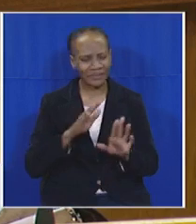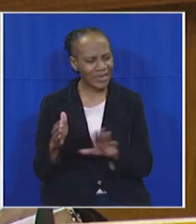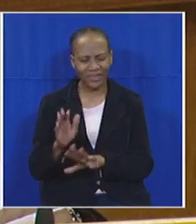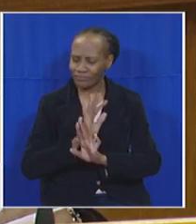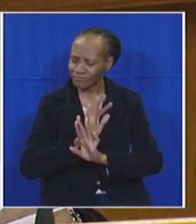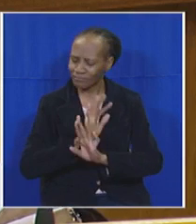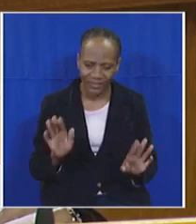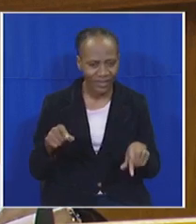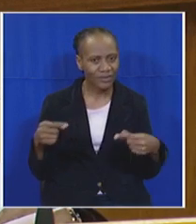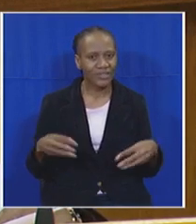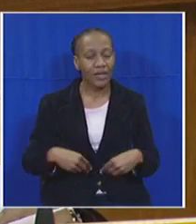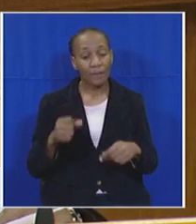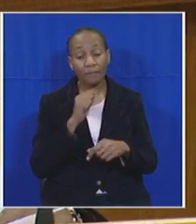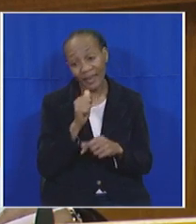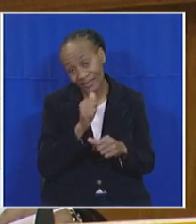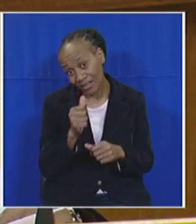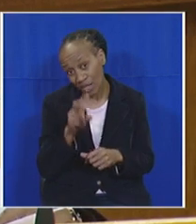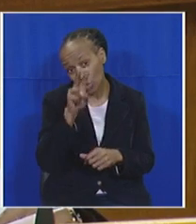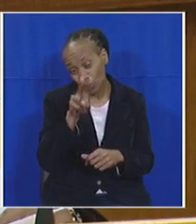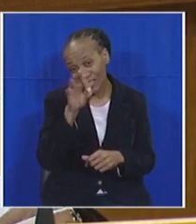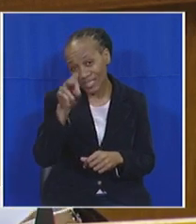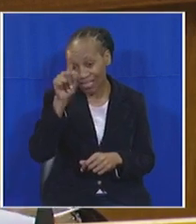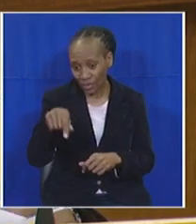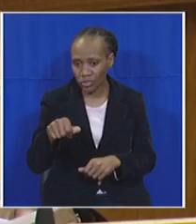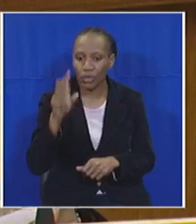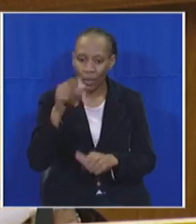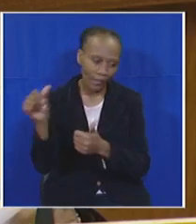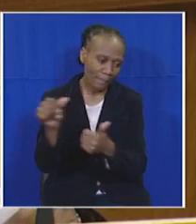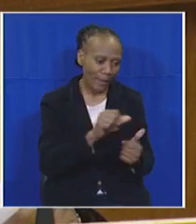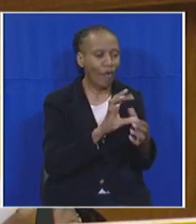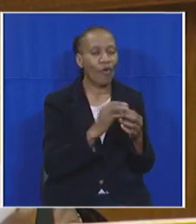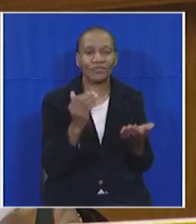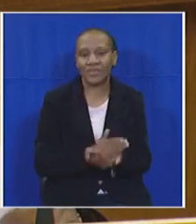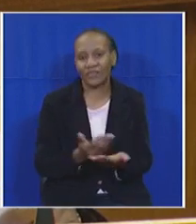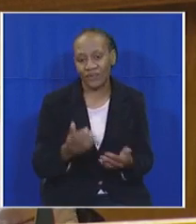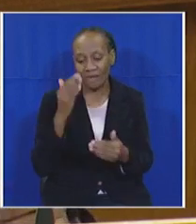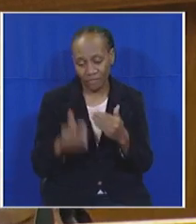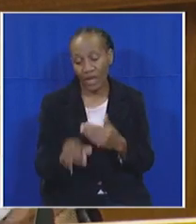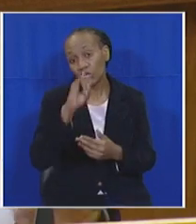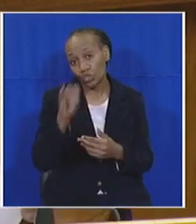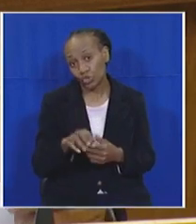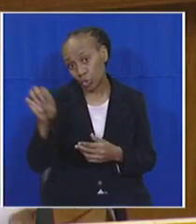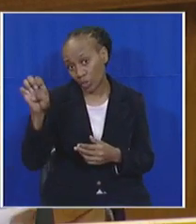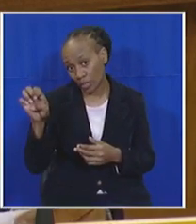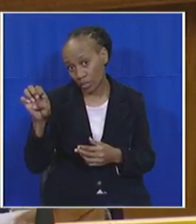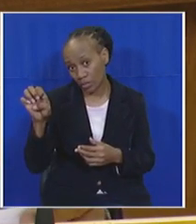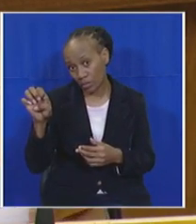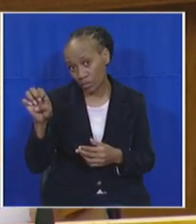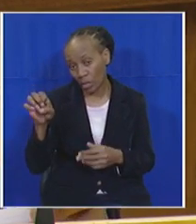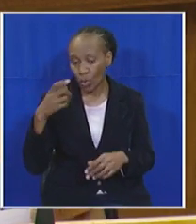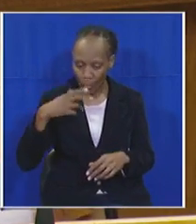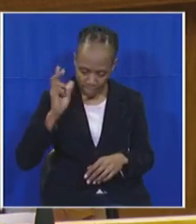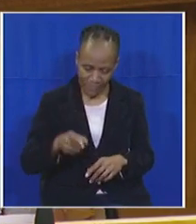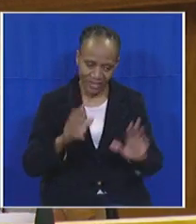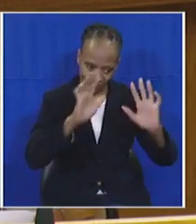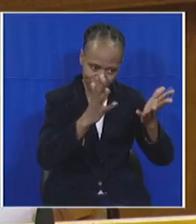but at least 23,000 of them will be coming back safe in the end of June. And I think we need to applaud Mpumalanga for